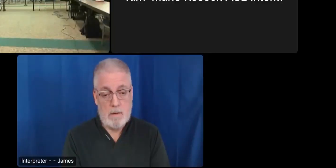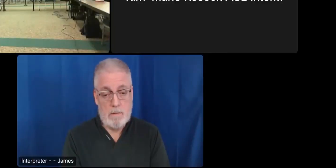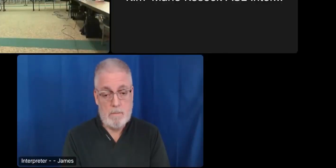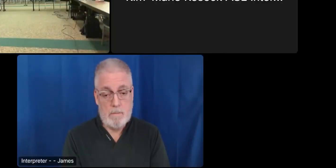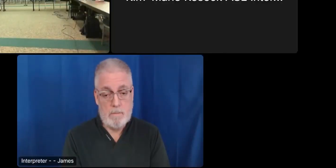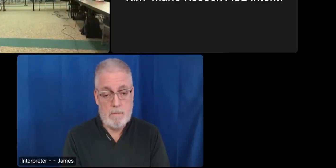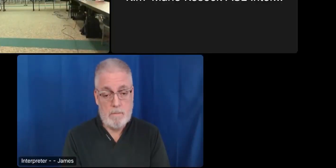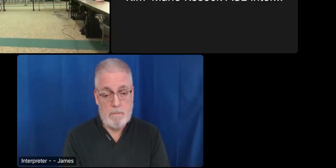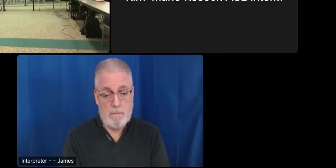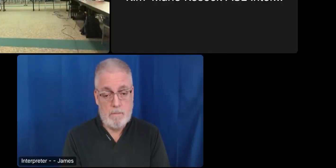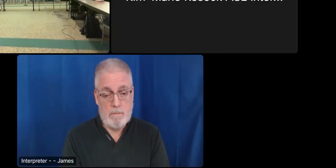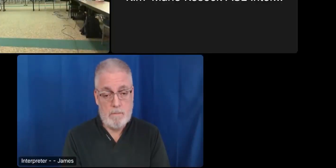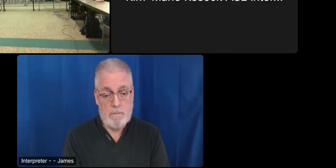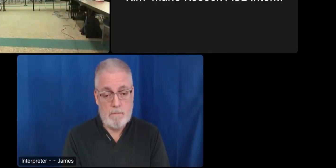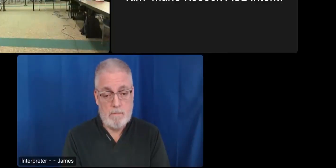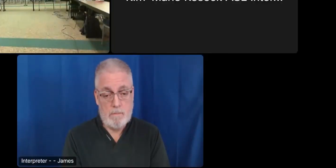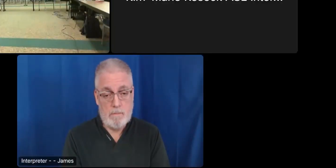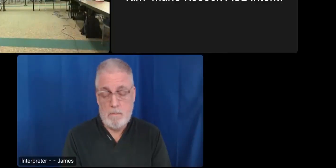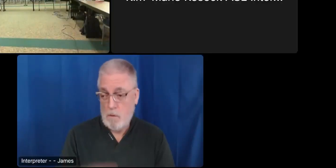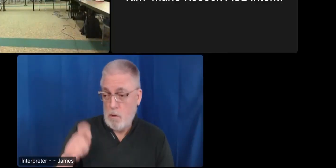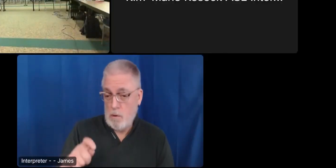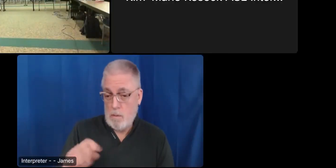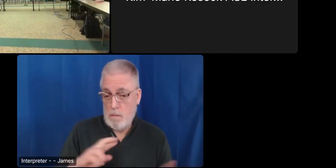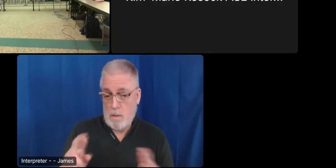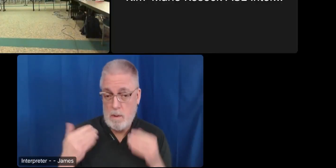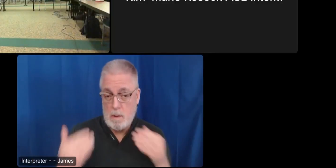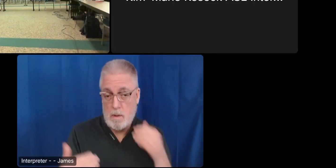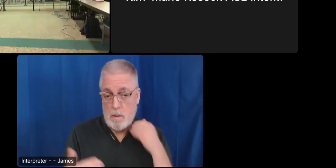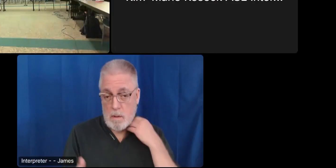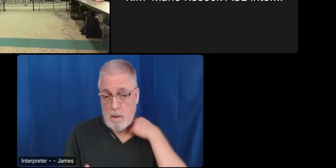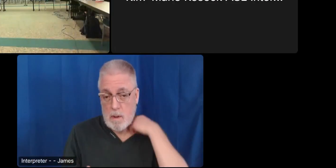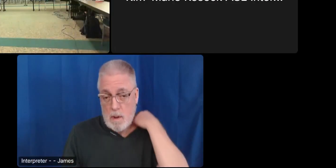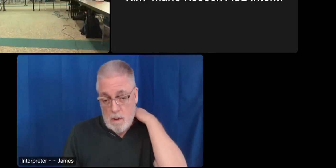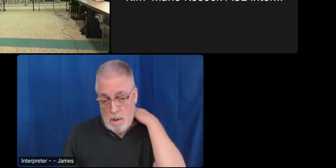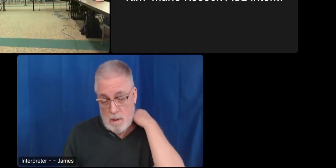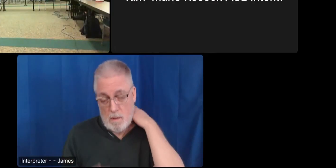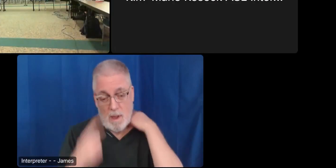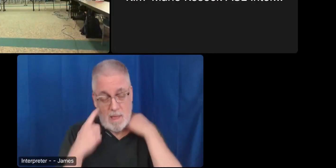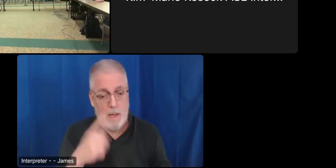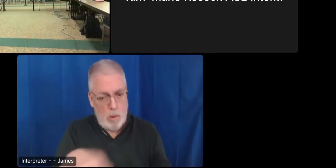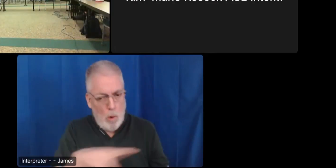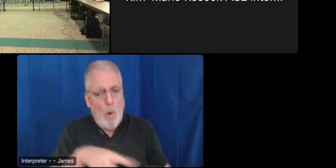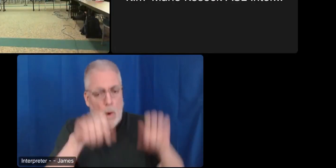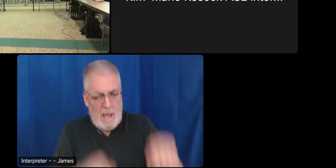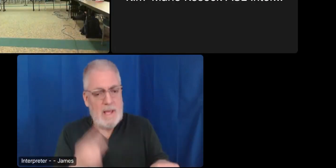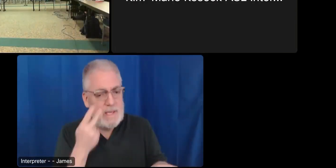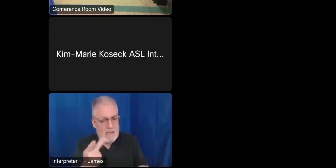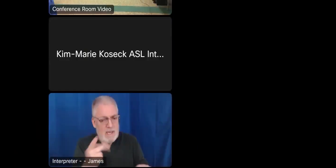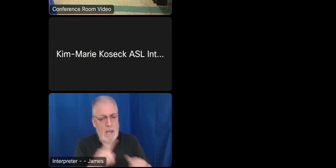You should be good to go. Okay. Let's see. I think you can see it, but I can't. So we'll give you